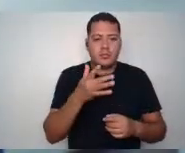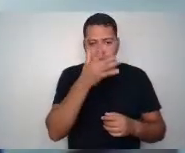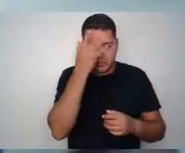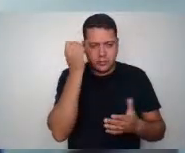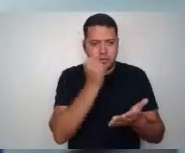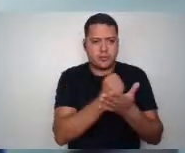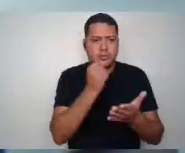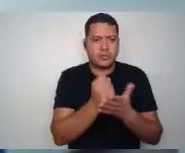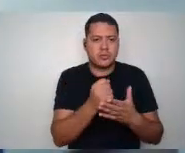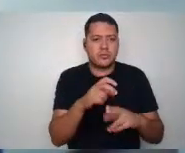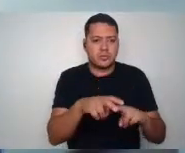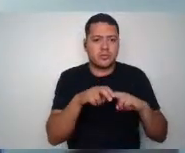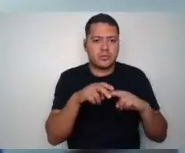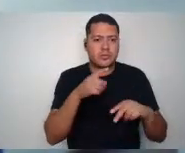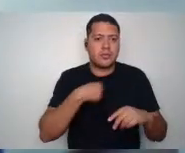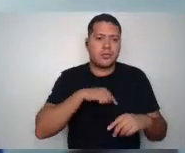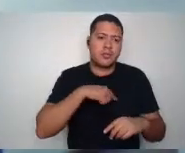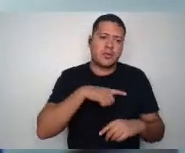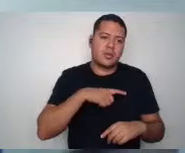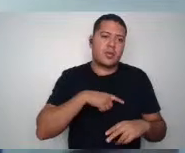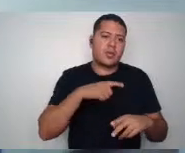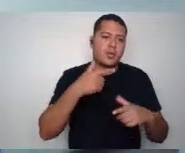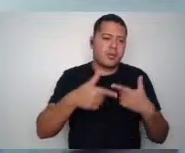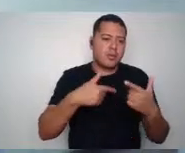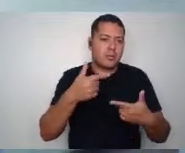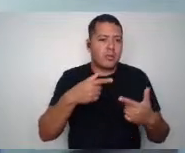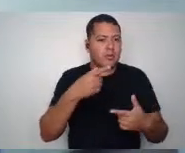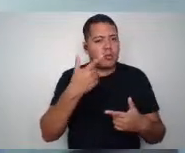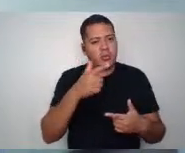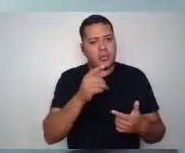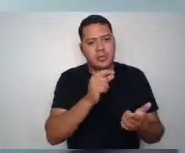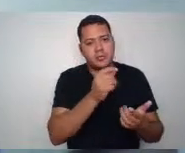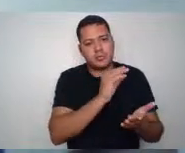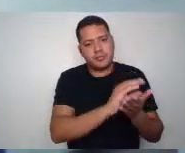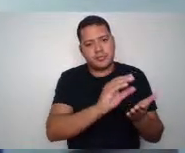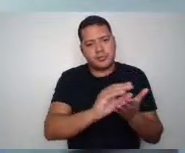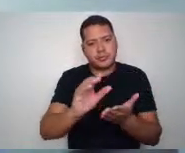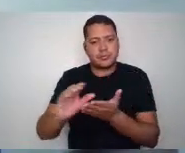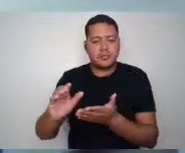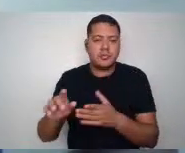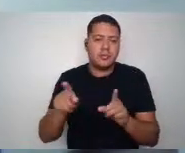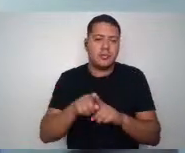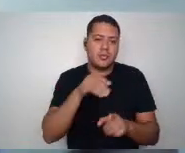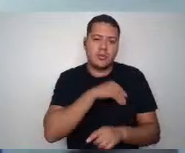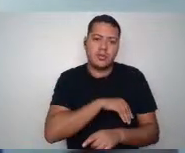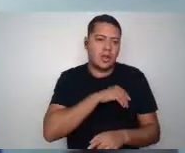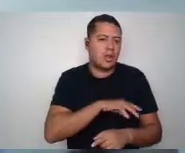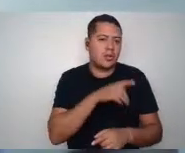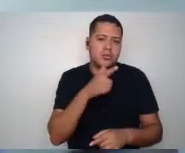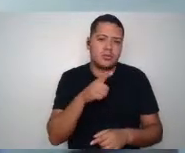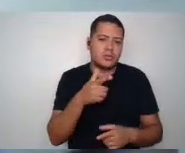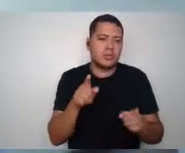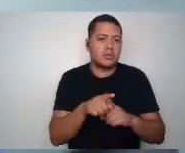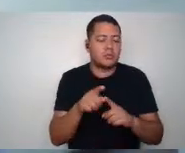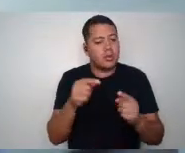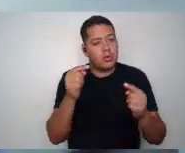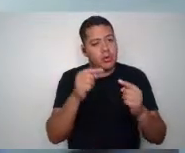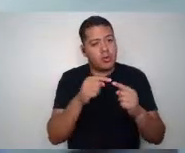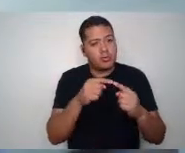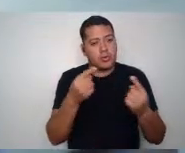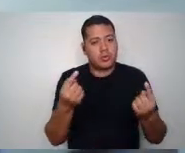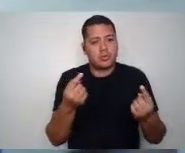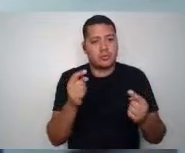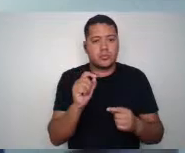and that's why we would have unpaid work. And starting